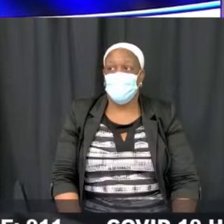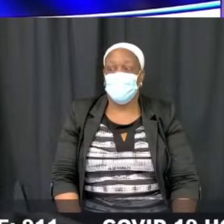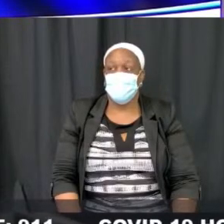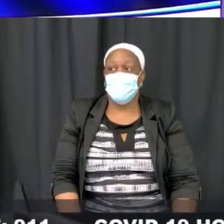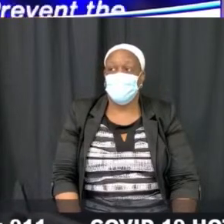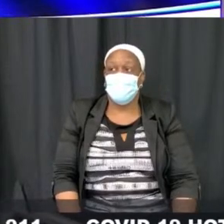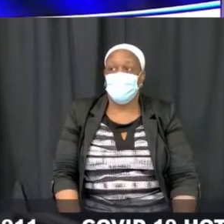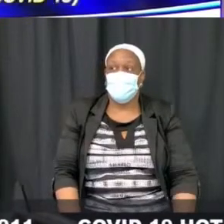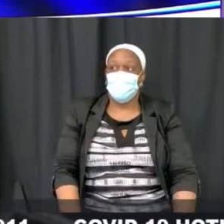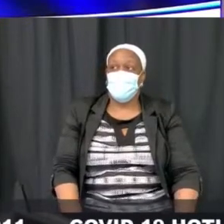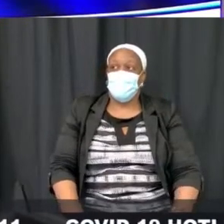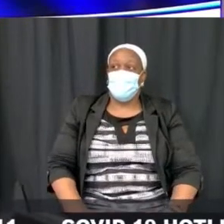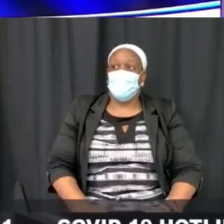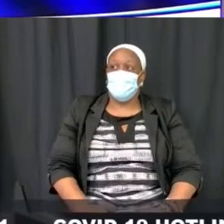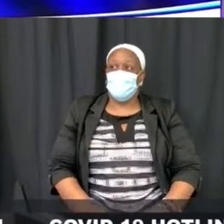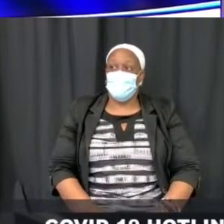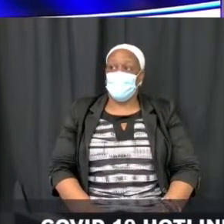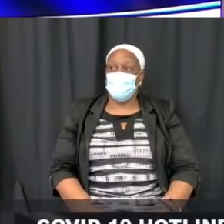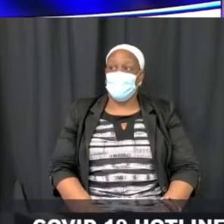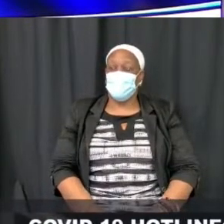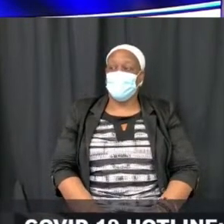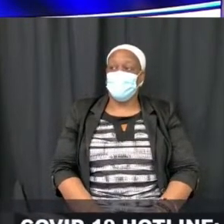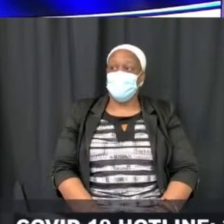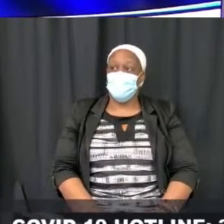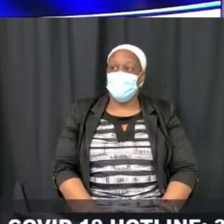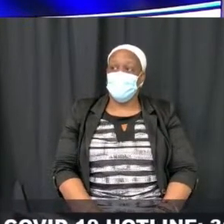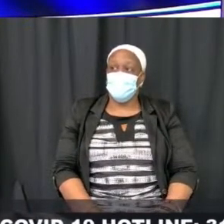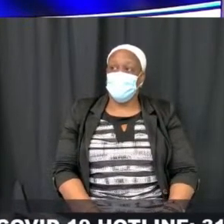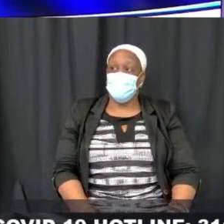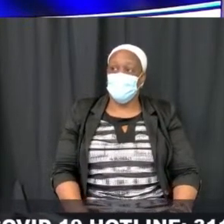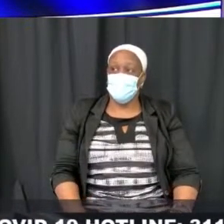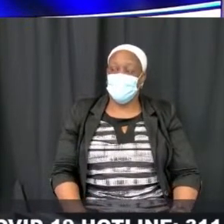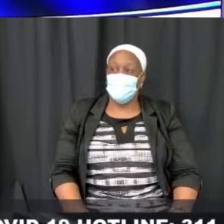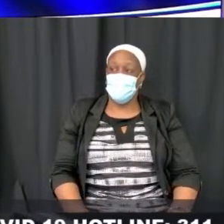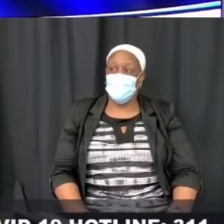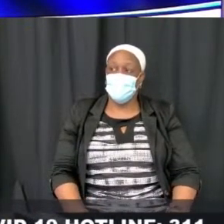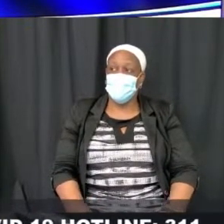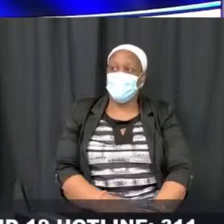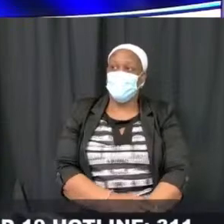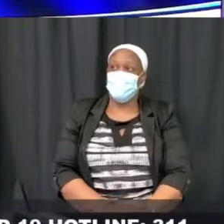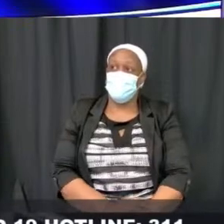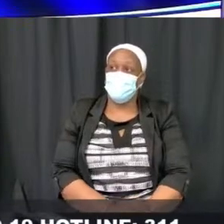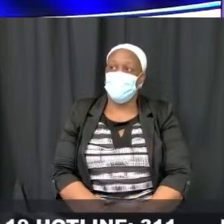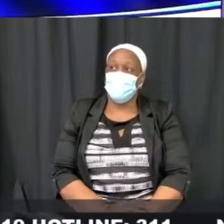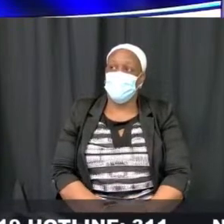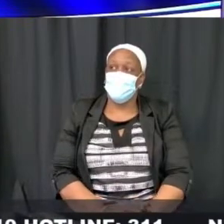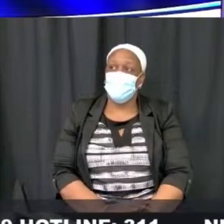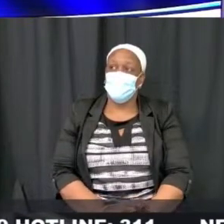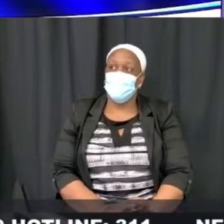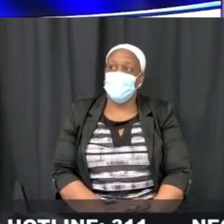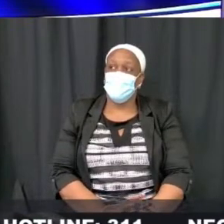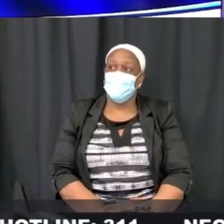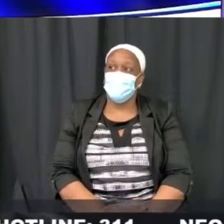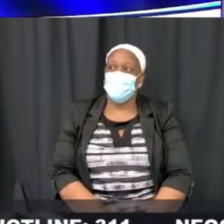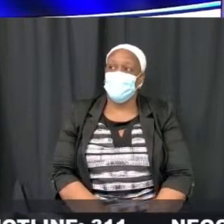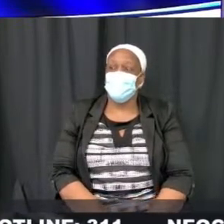Some clarification with respect to the voucher distribution between the 2 islands.